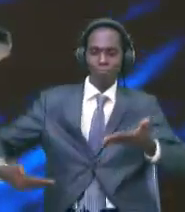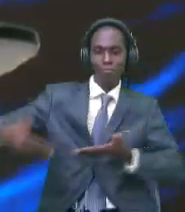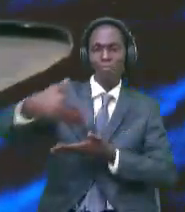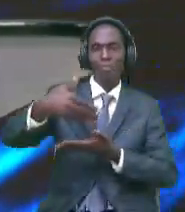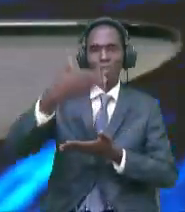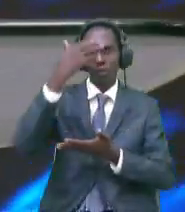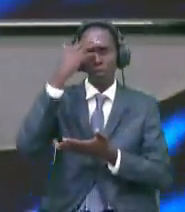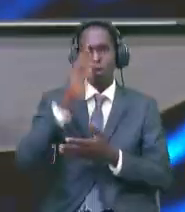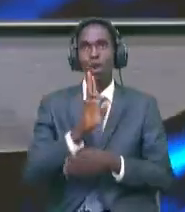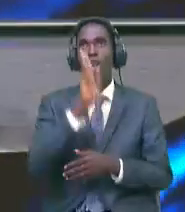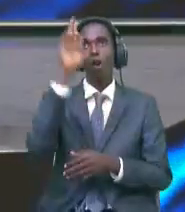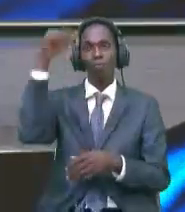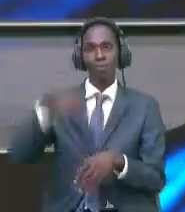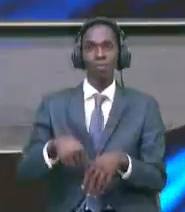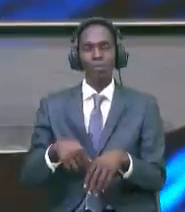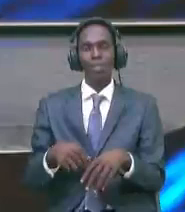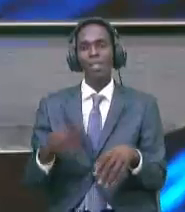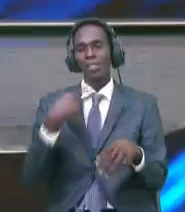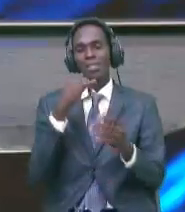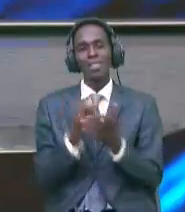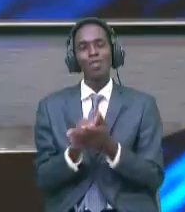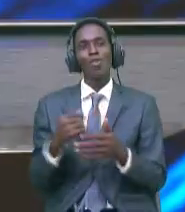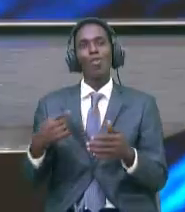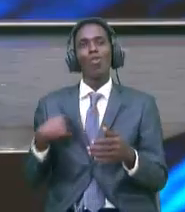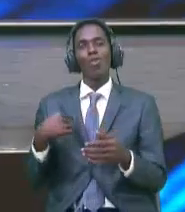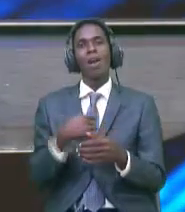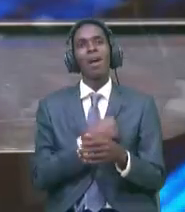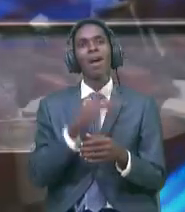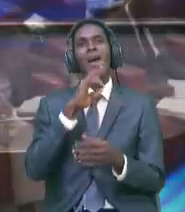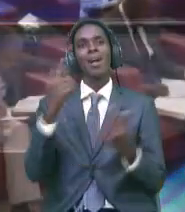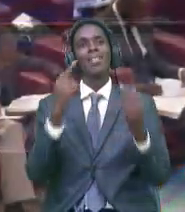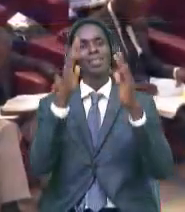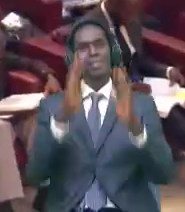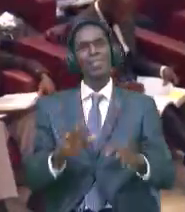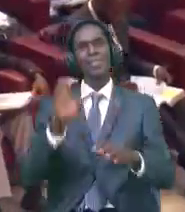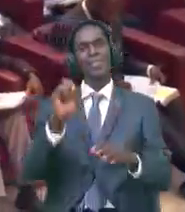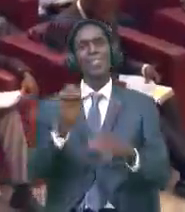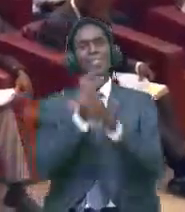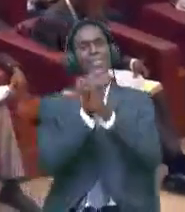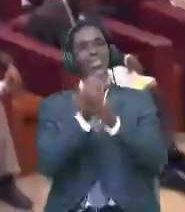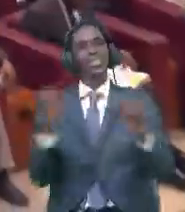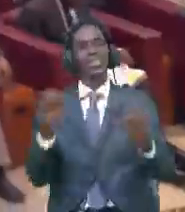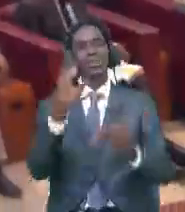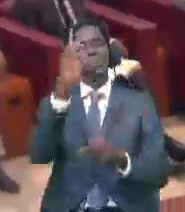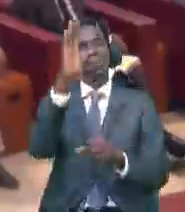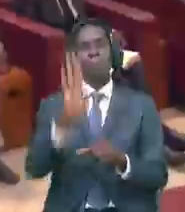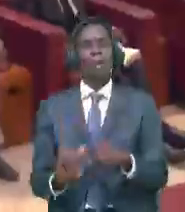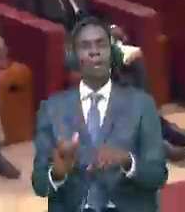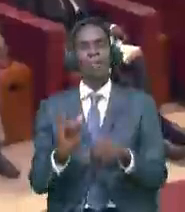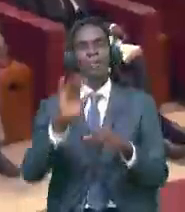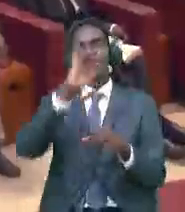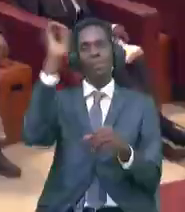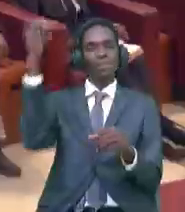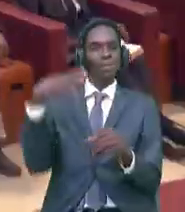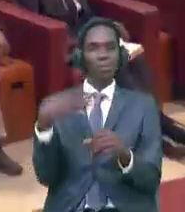say, we are sinners saved by grace. There's no way in the New Testament where